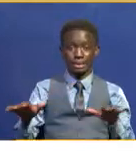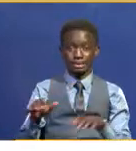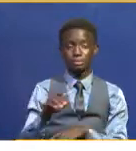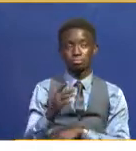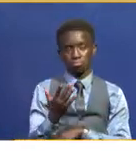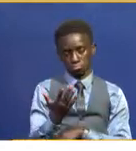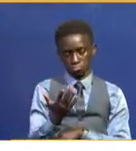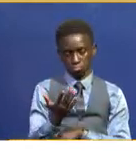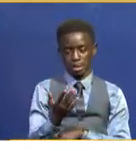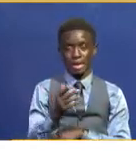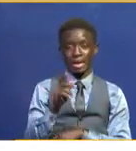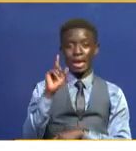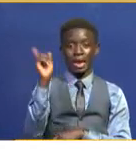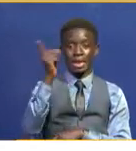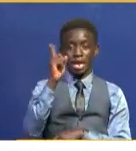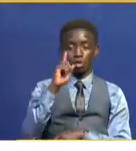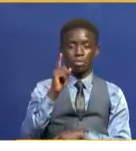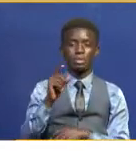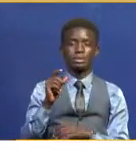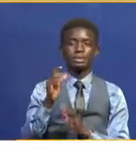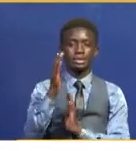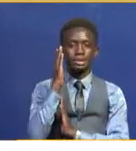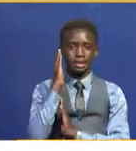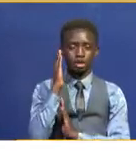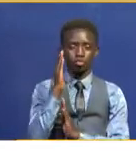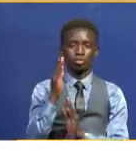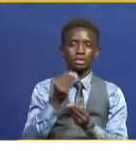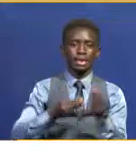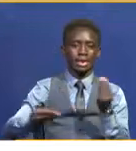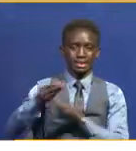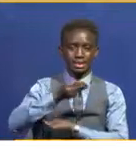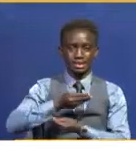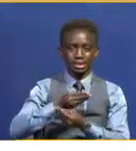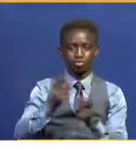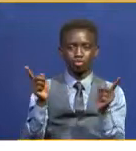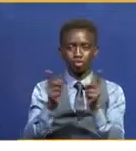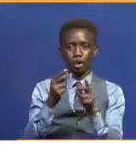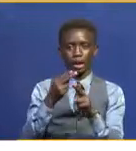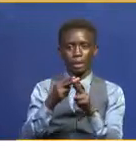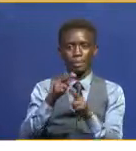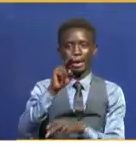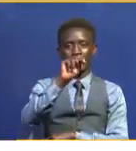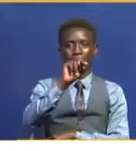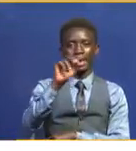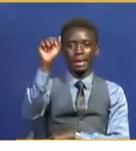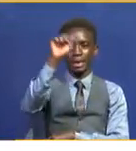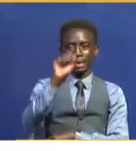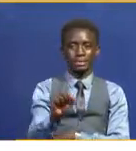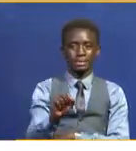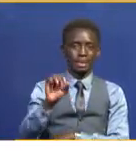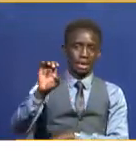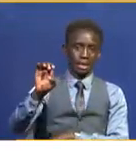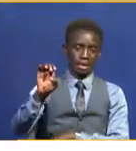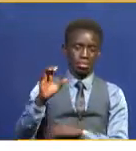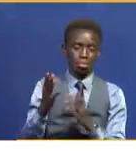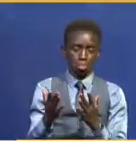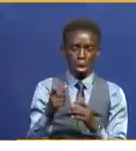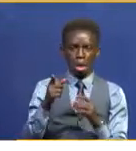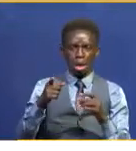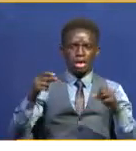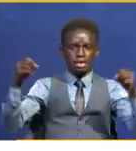the Kenyan the Nairobi Securities Exchange is quite a vibrant market. However, just because